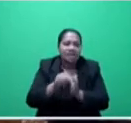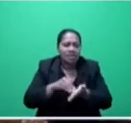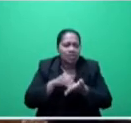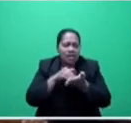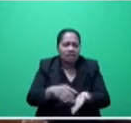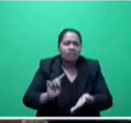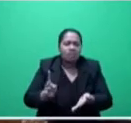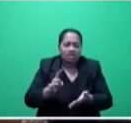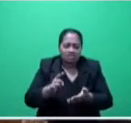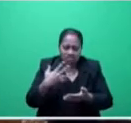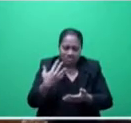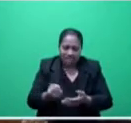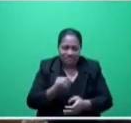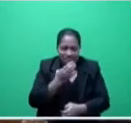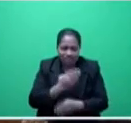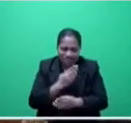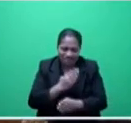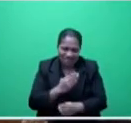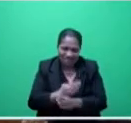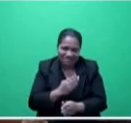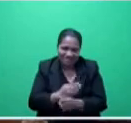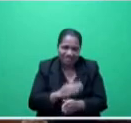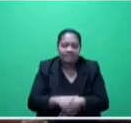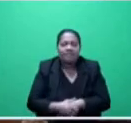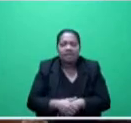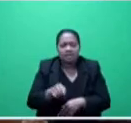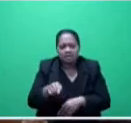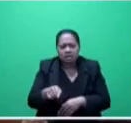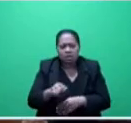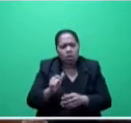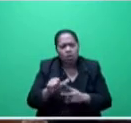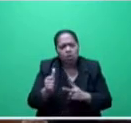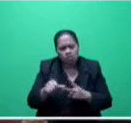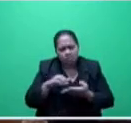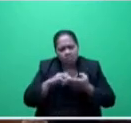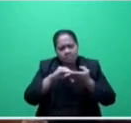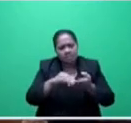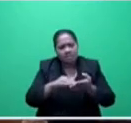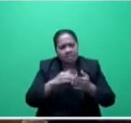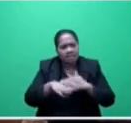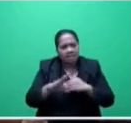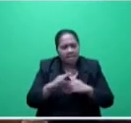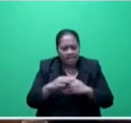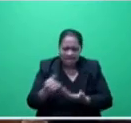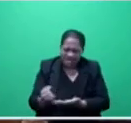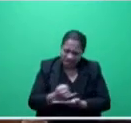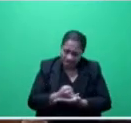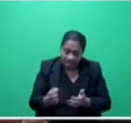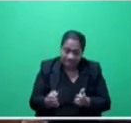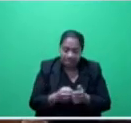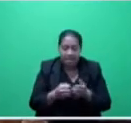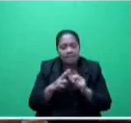employment. This budget will also help in the construction industry in investing in